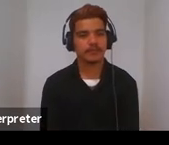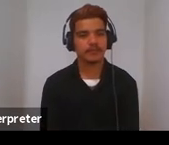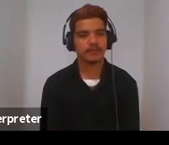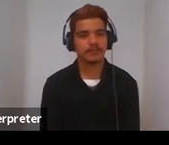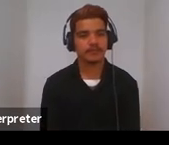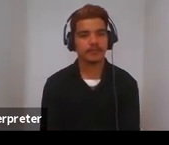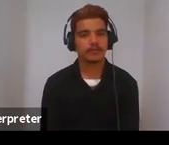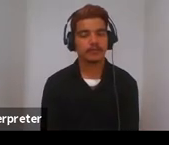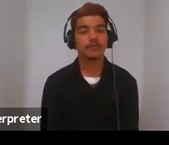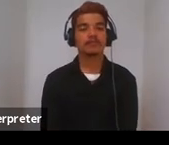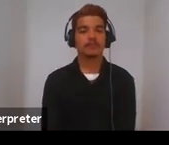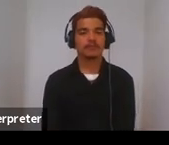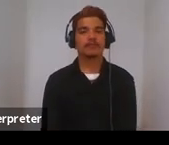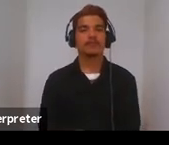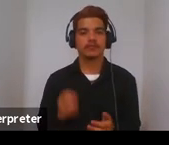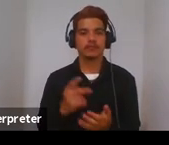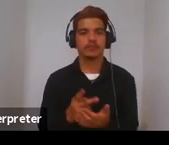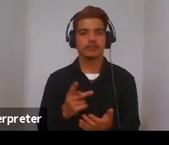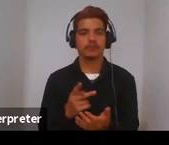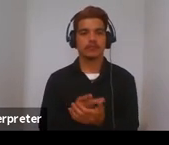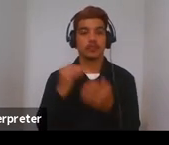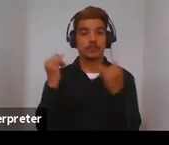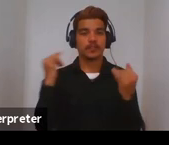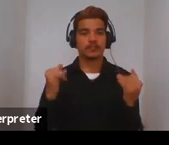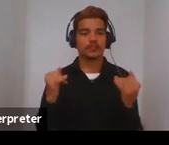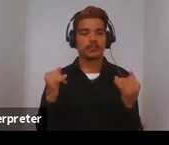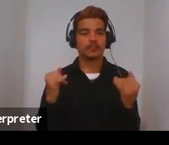If you're with consent, just imagine.